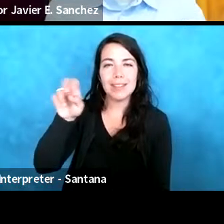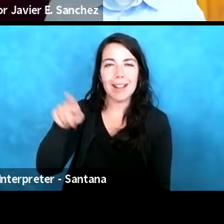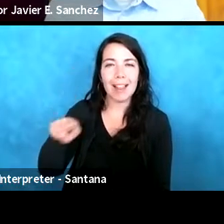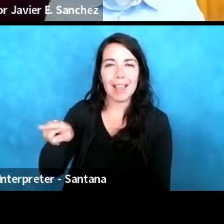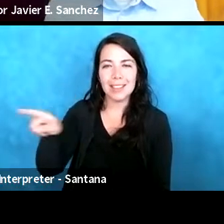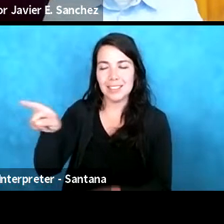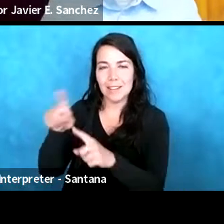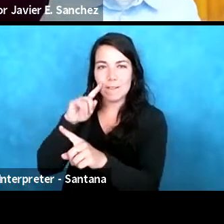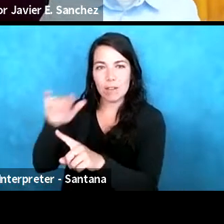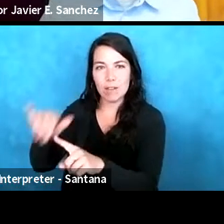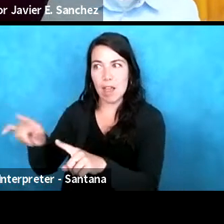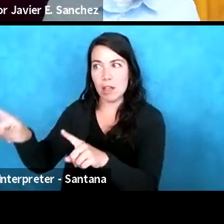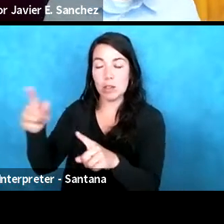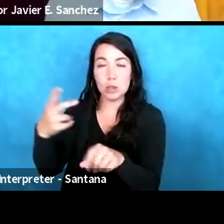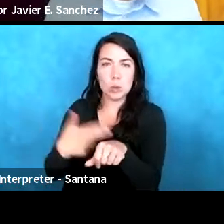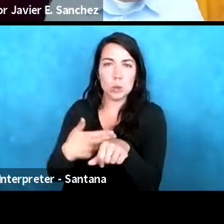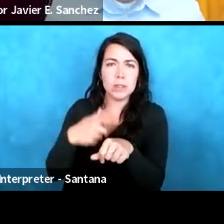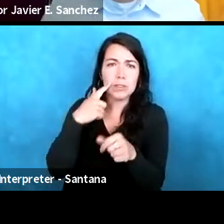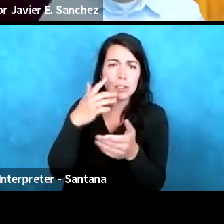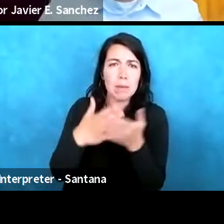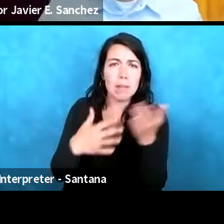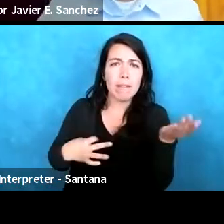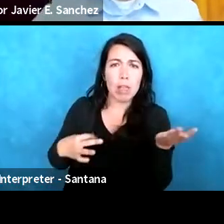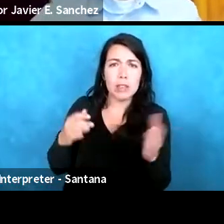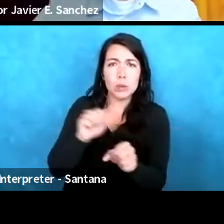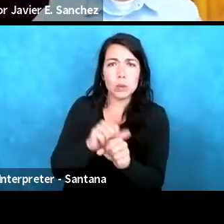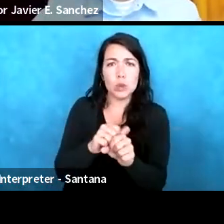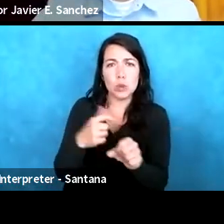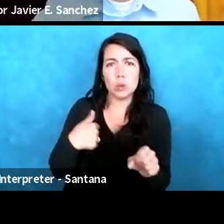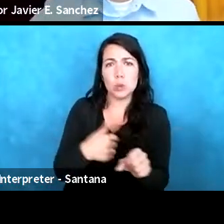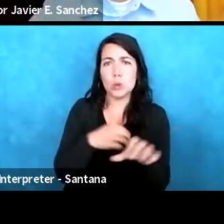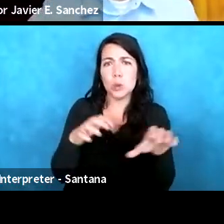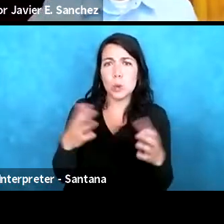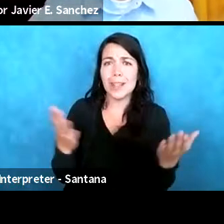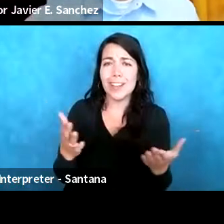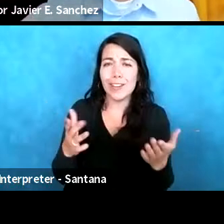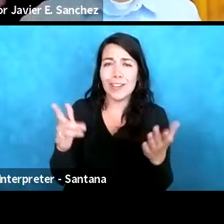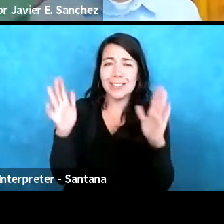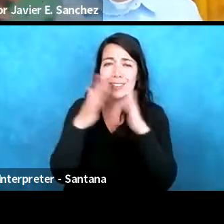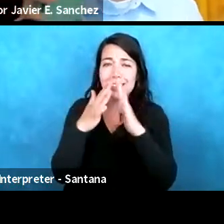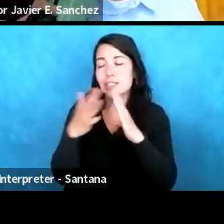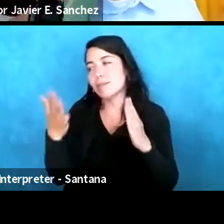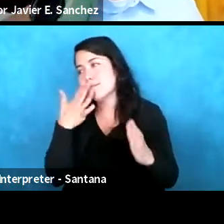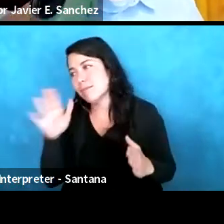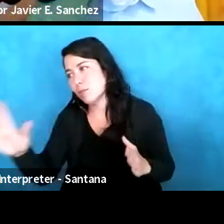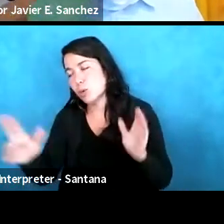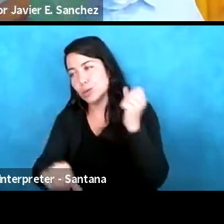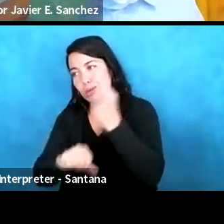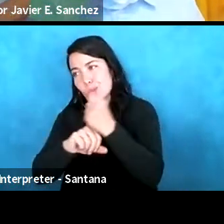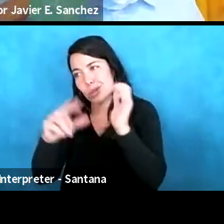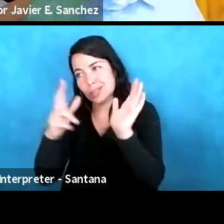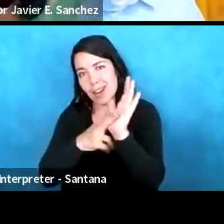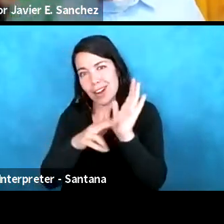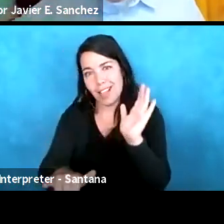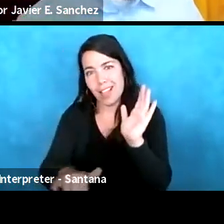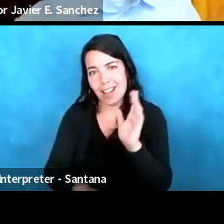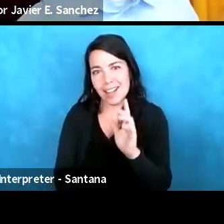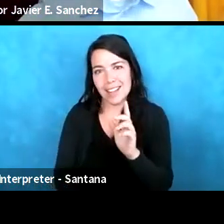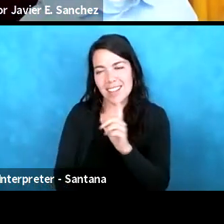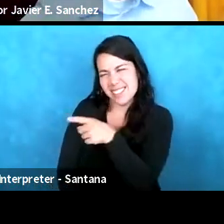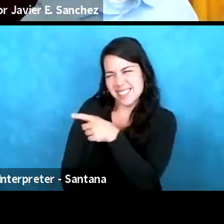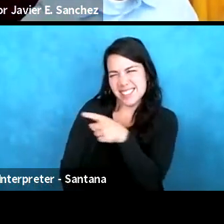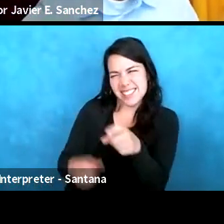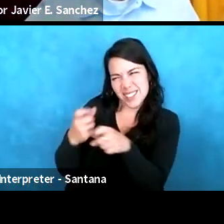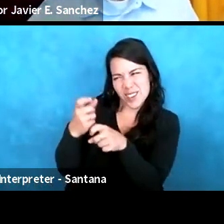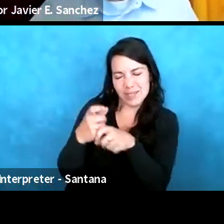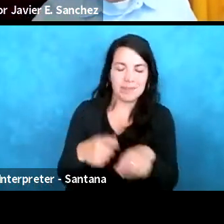we can use that for some of the volunteer work that we do need done here at the city. So thank you, sir, for signing up. Just joking. I just